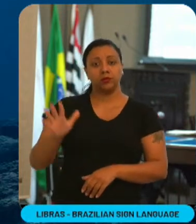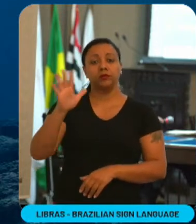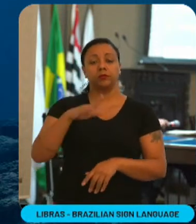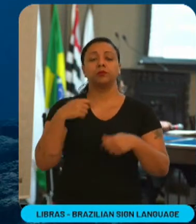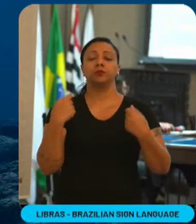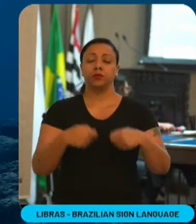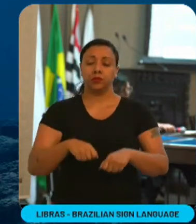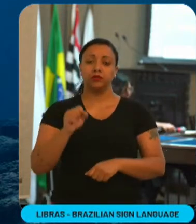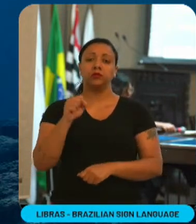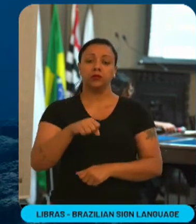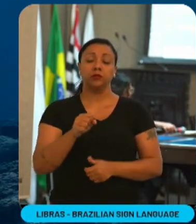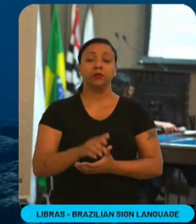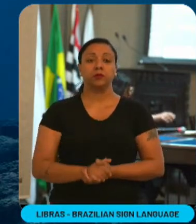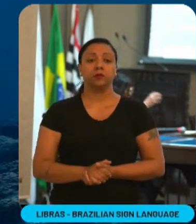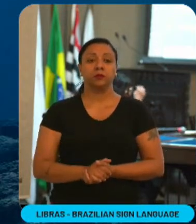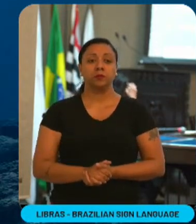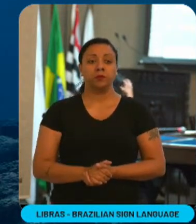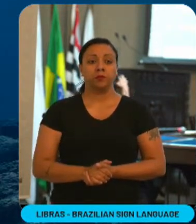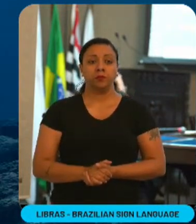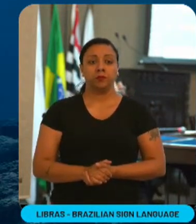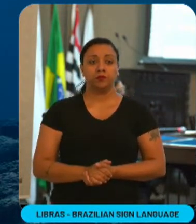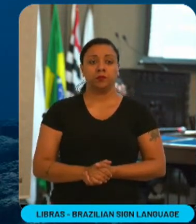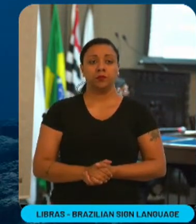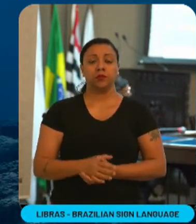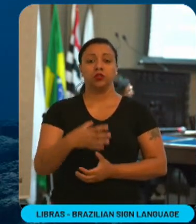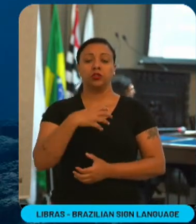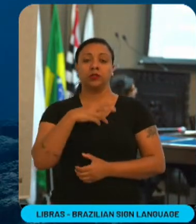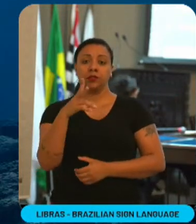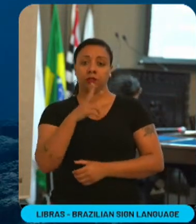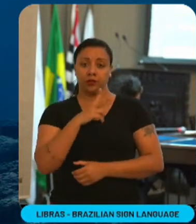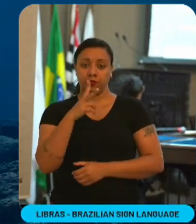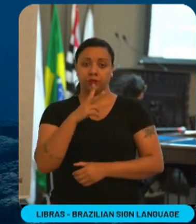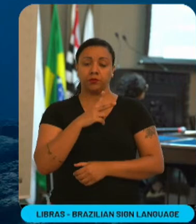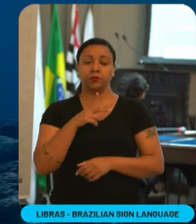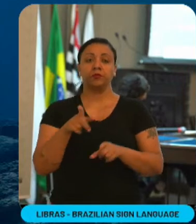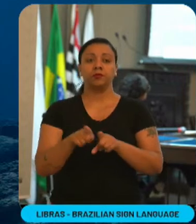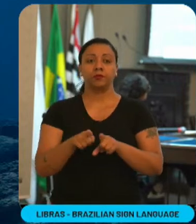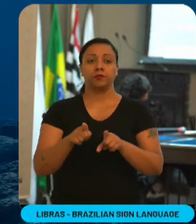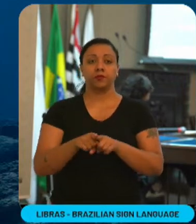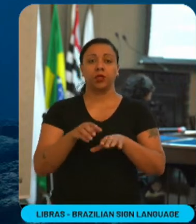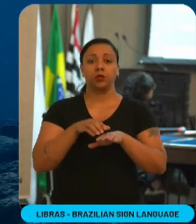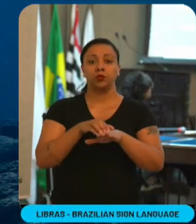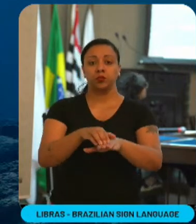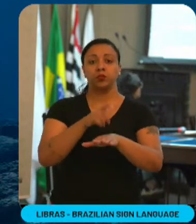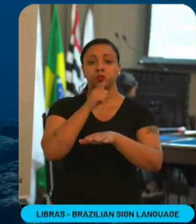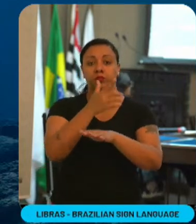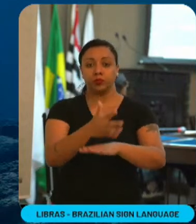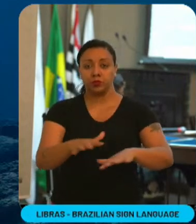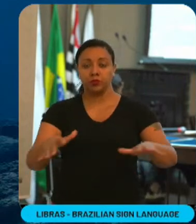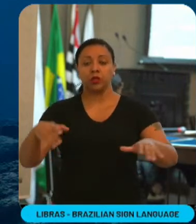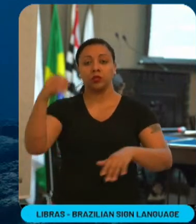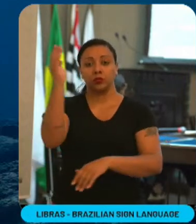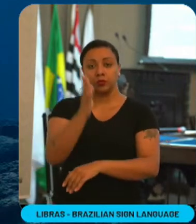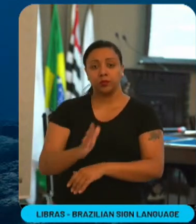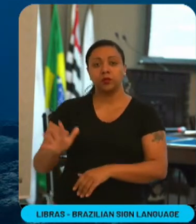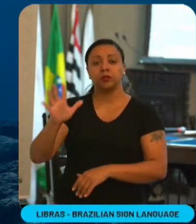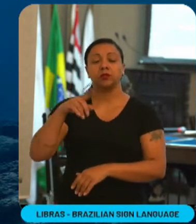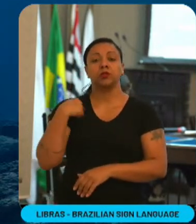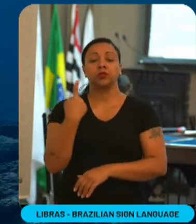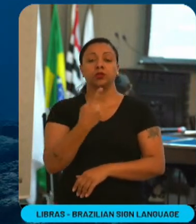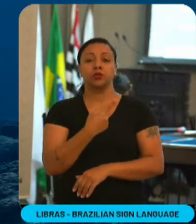in the transport sector. Yes, that's true. In the particular case of hidrovias, our operations in